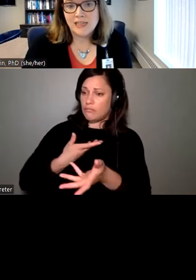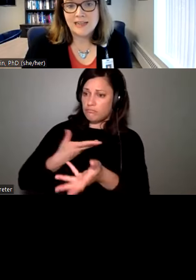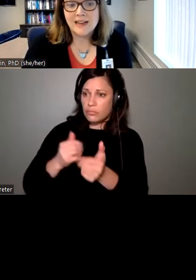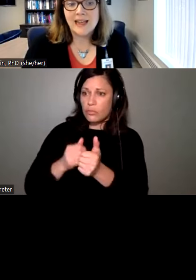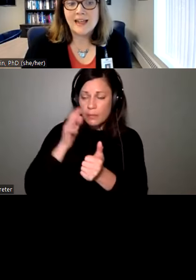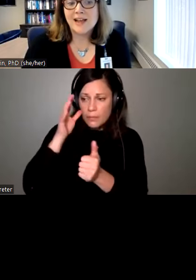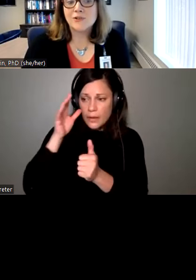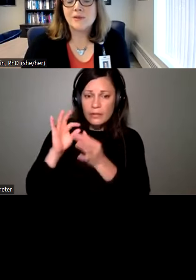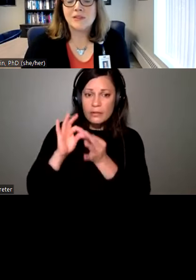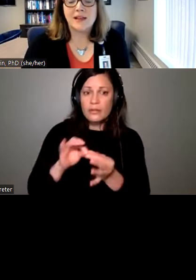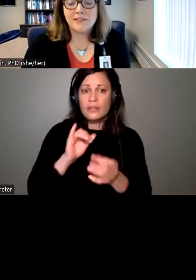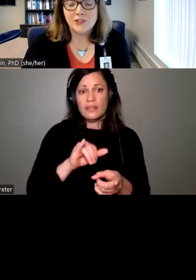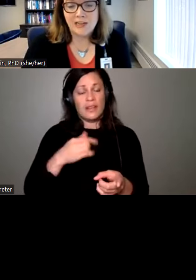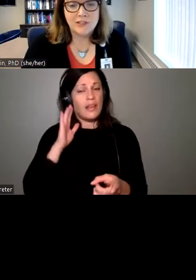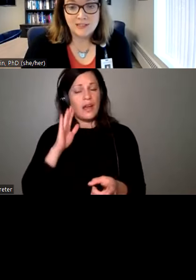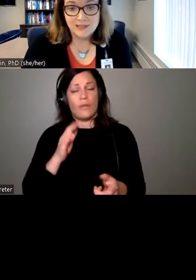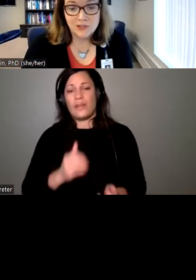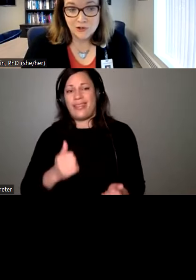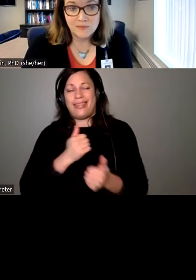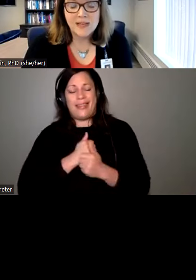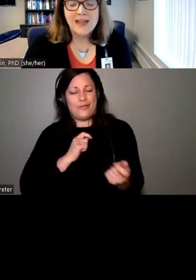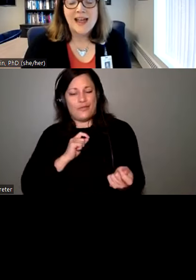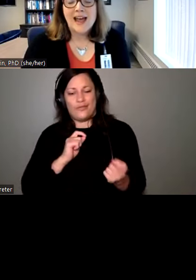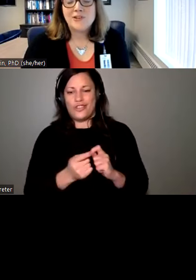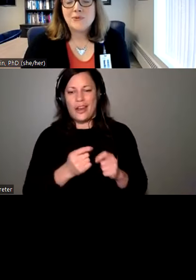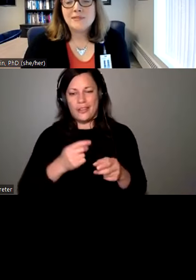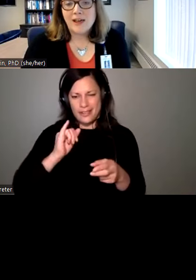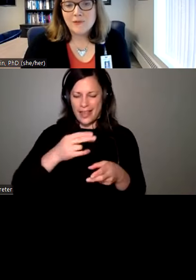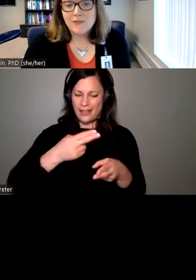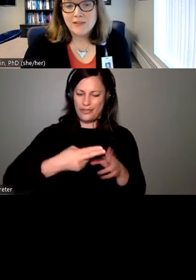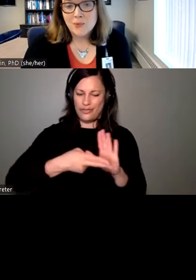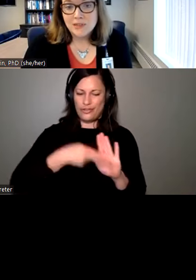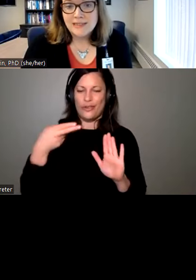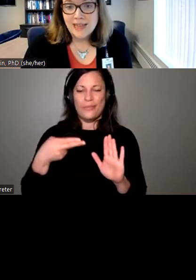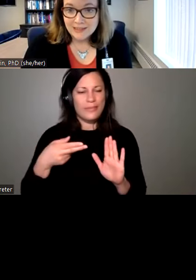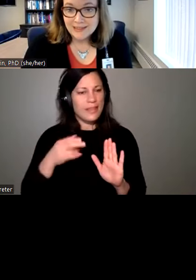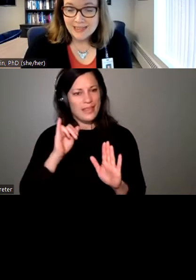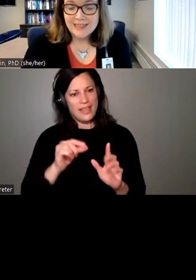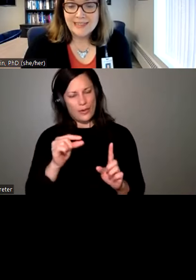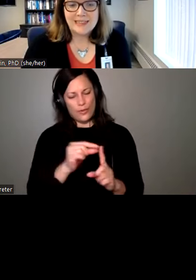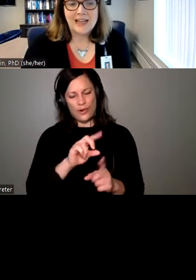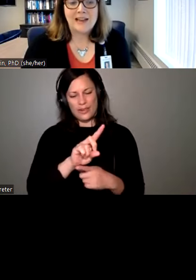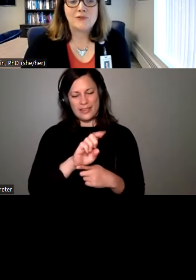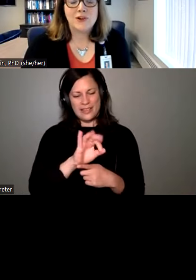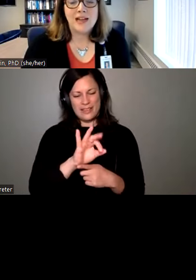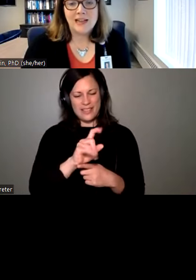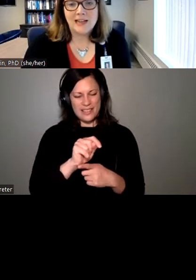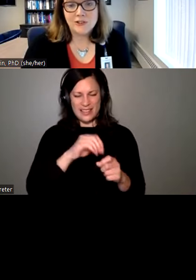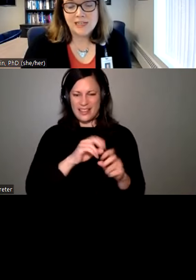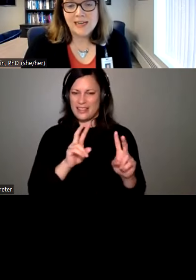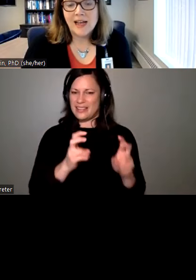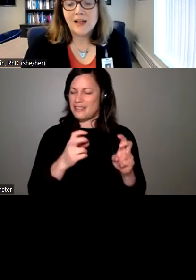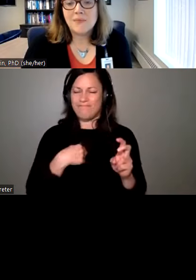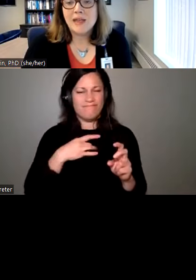ADHD is that I actually would love to change the term. I don't love that the word deficit is in the title for